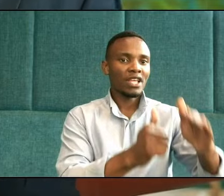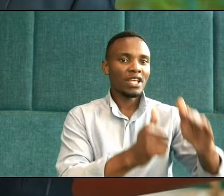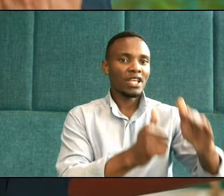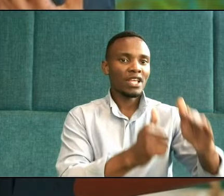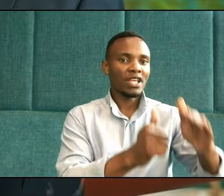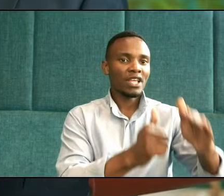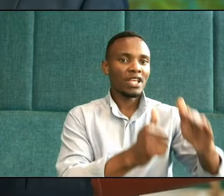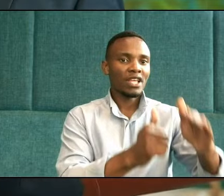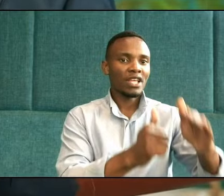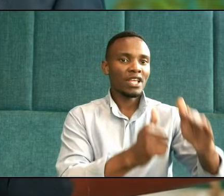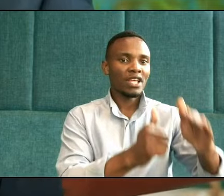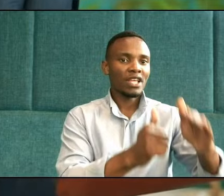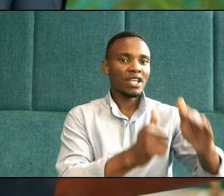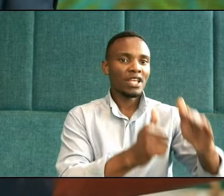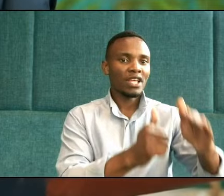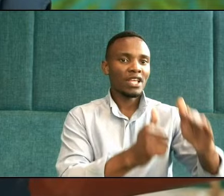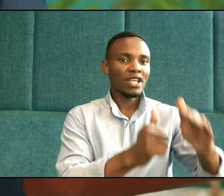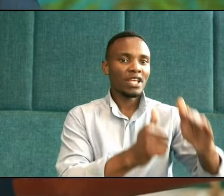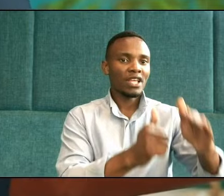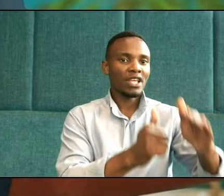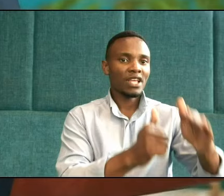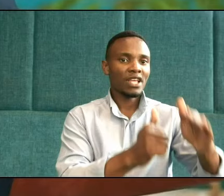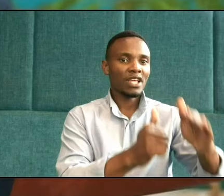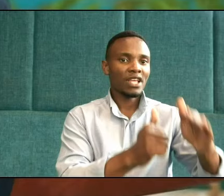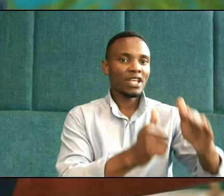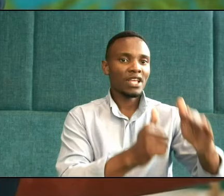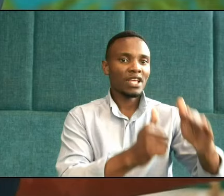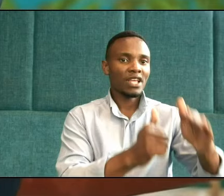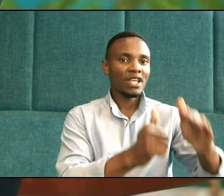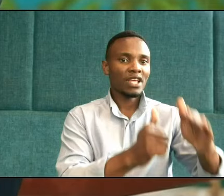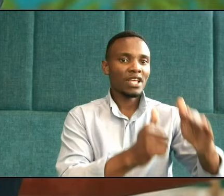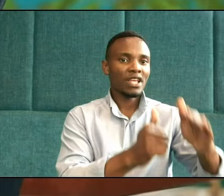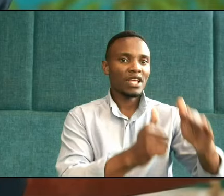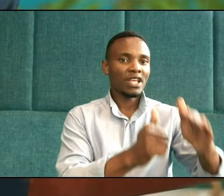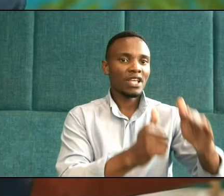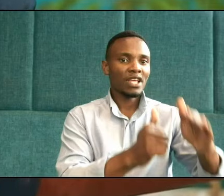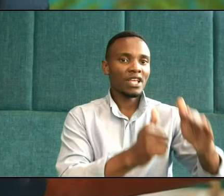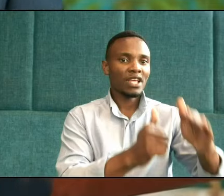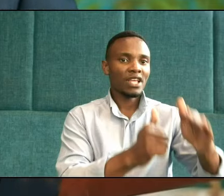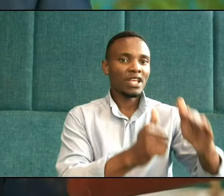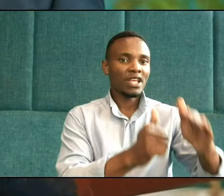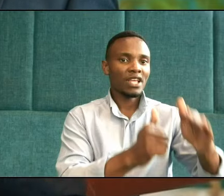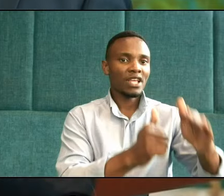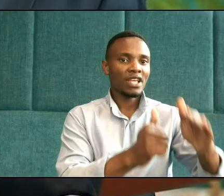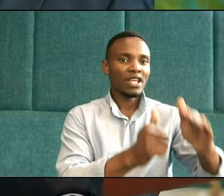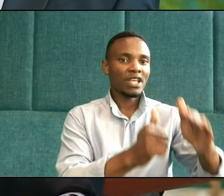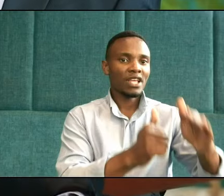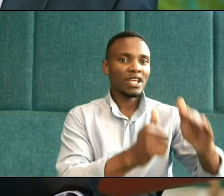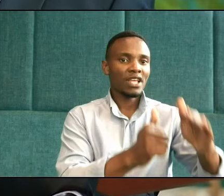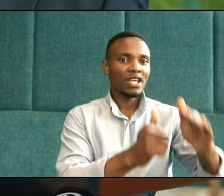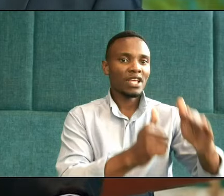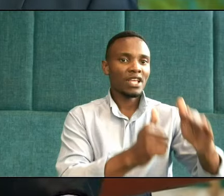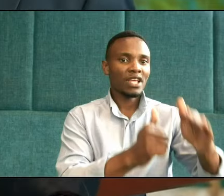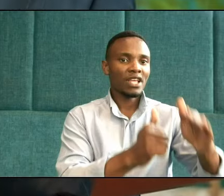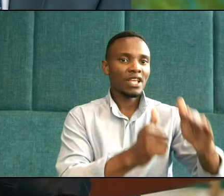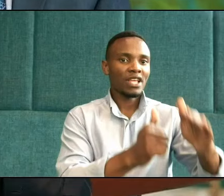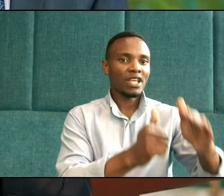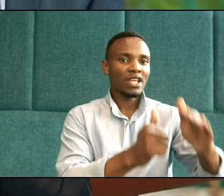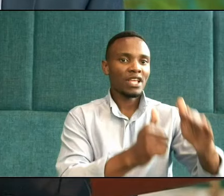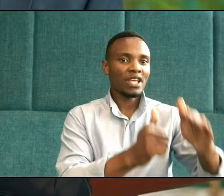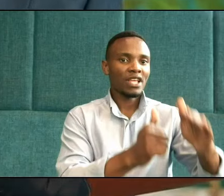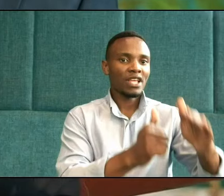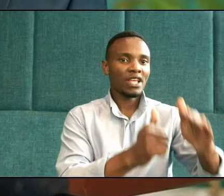and washed by the blood of Jesus Christ. And this means we will not be angry